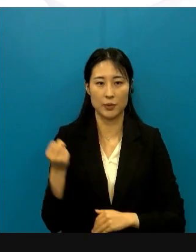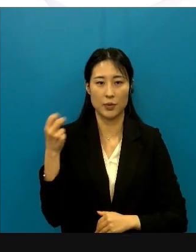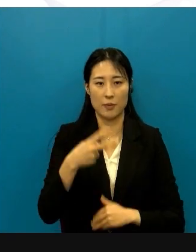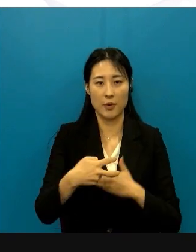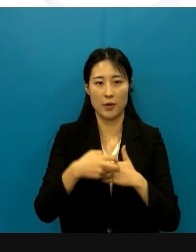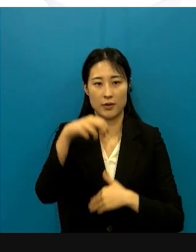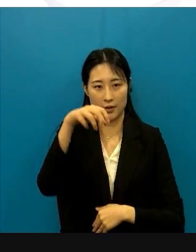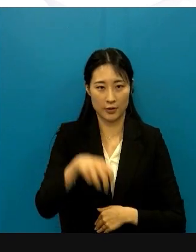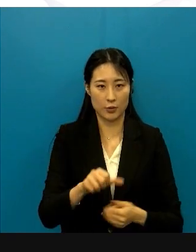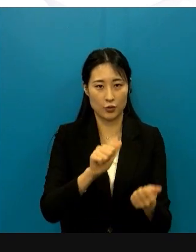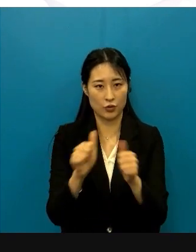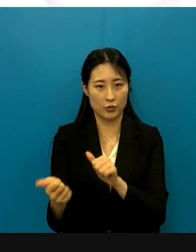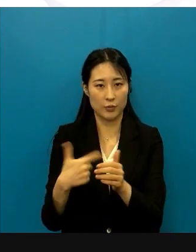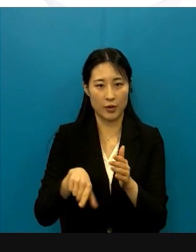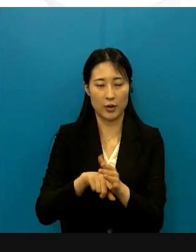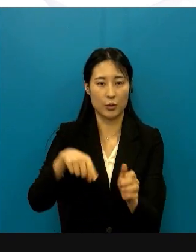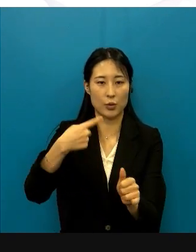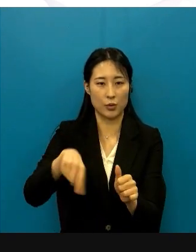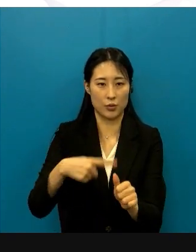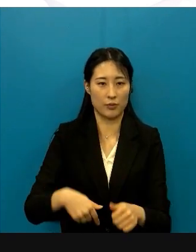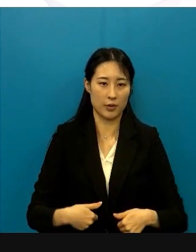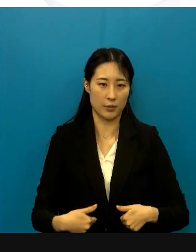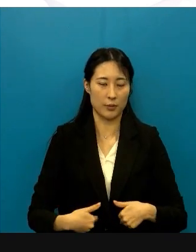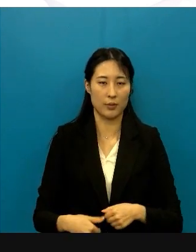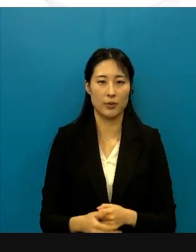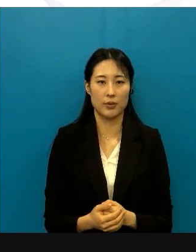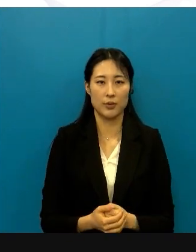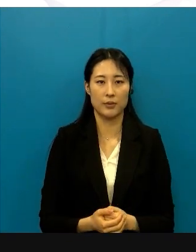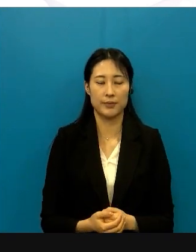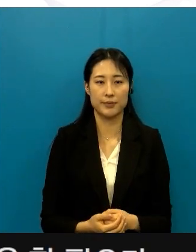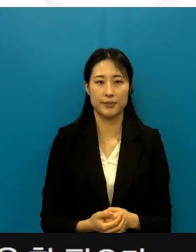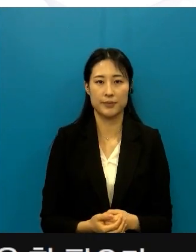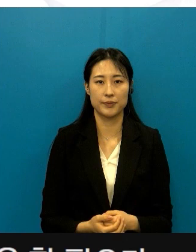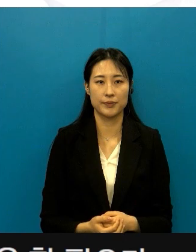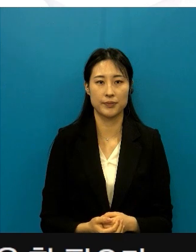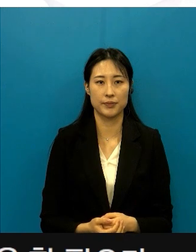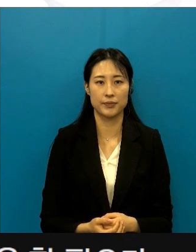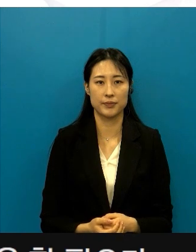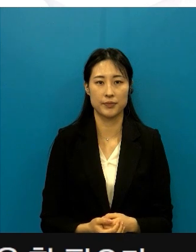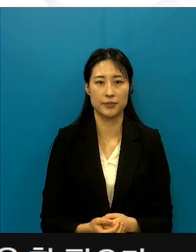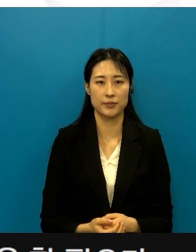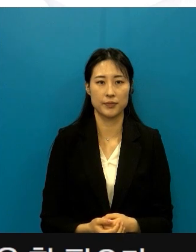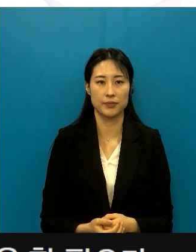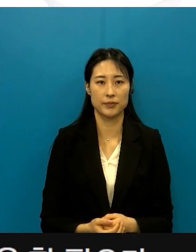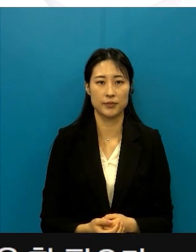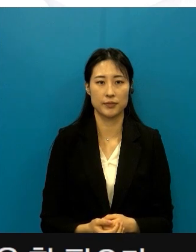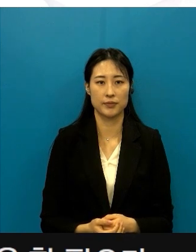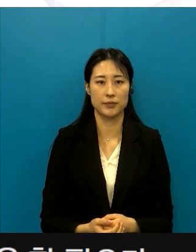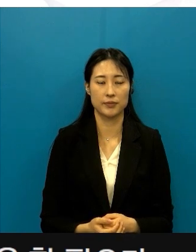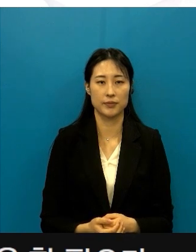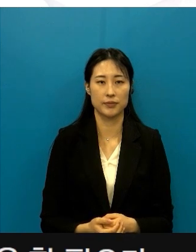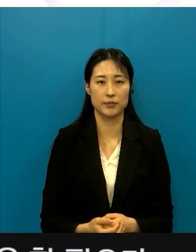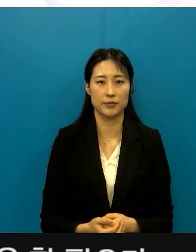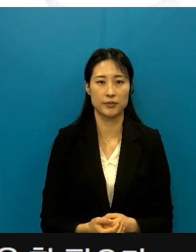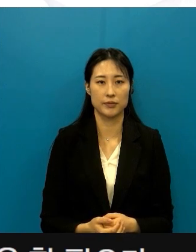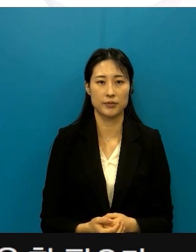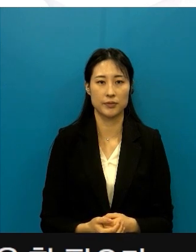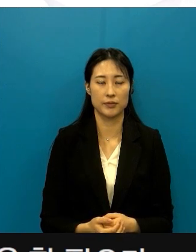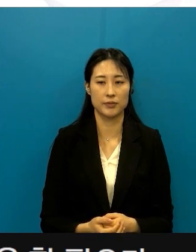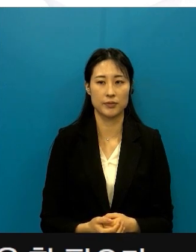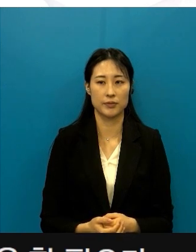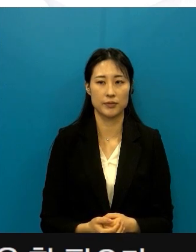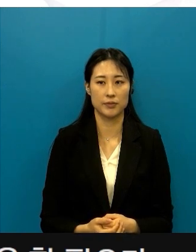Naturally, so the education is a tool for developing this